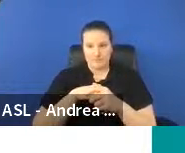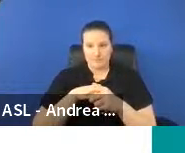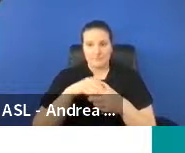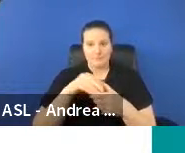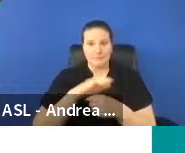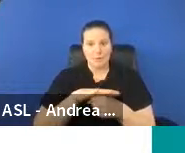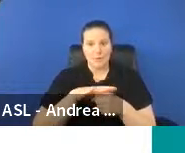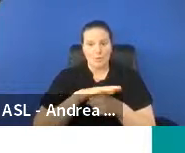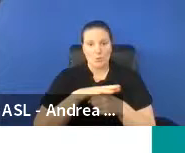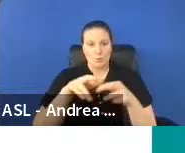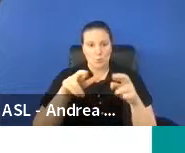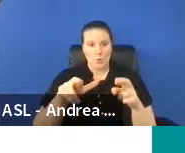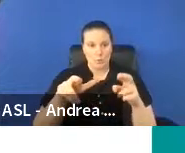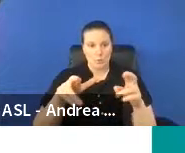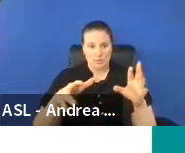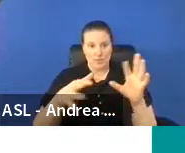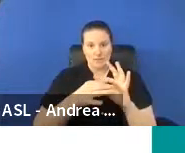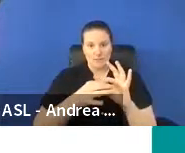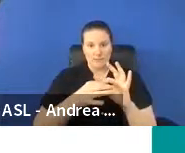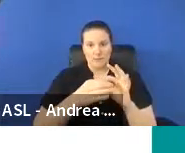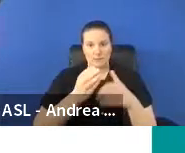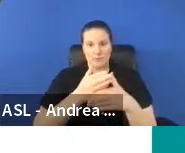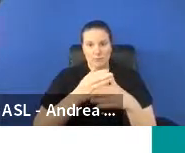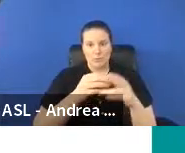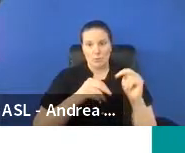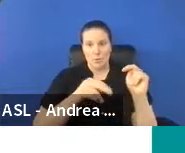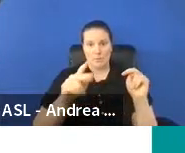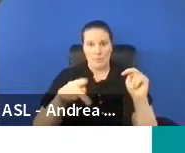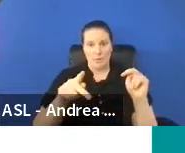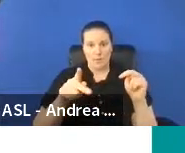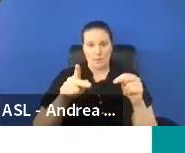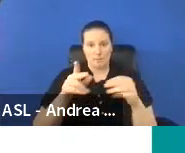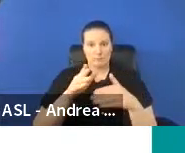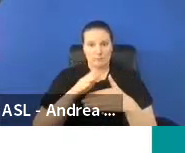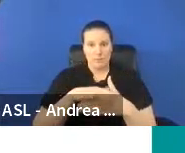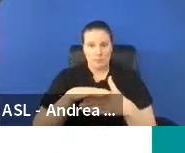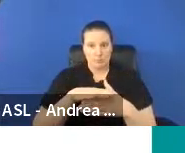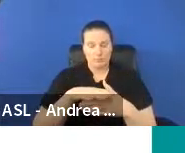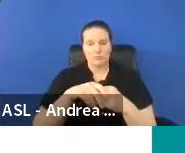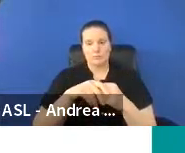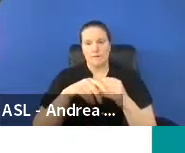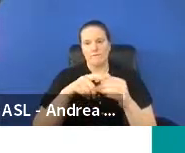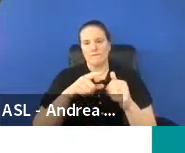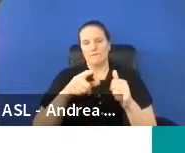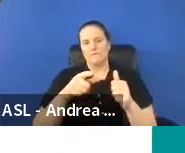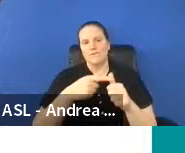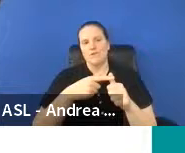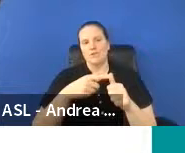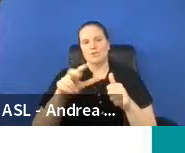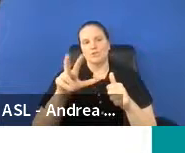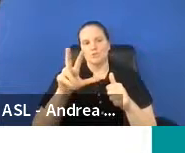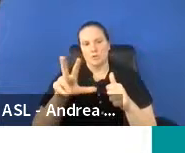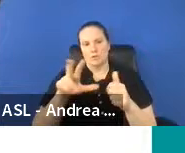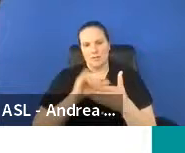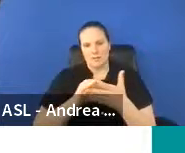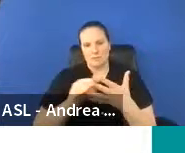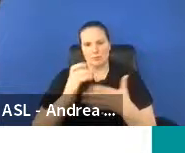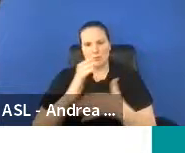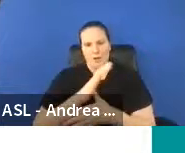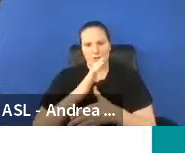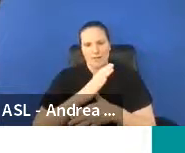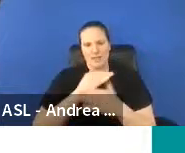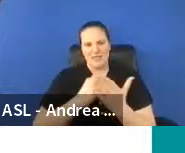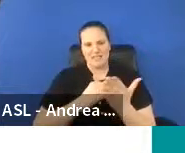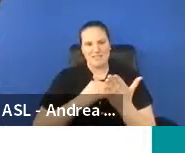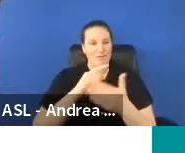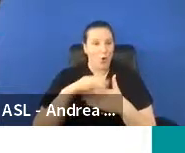local road connectivity between North Portland neighborhoods and Hayden Island, but the first three were the priorities listed for all